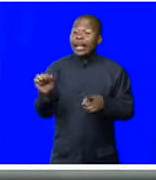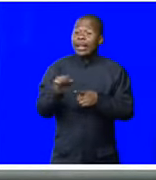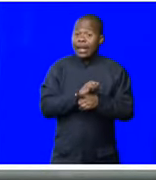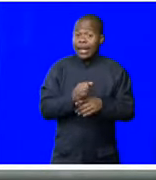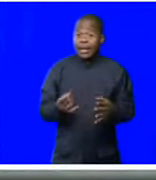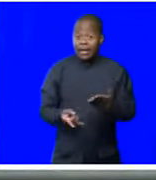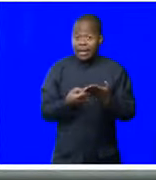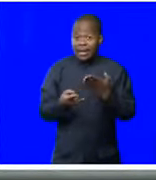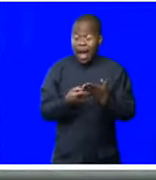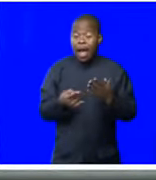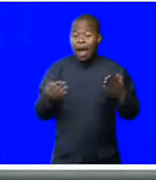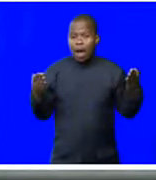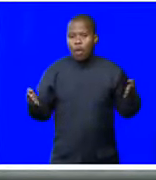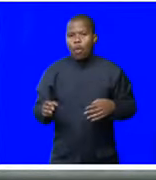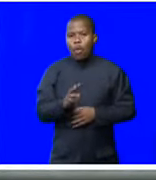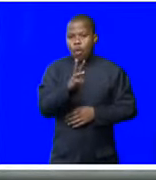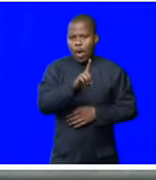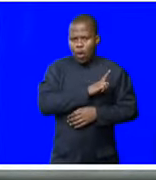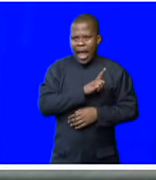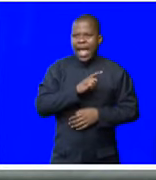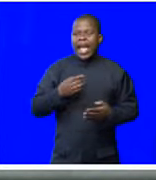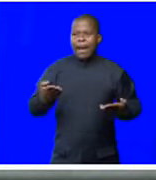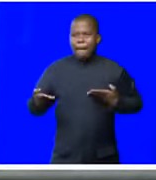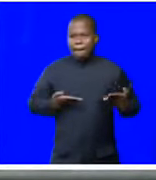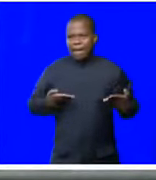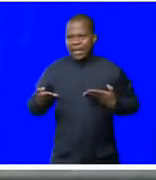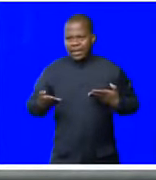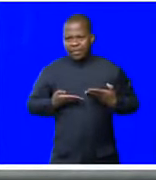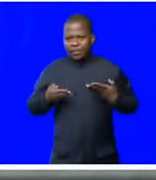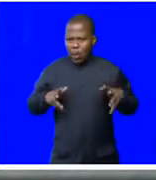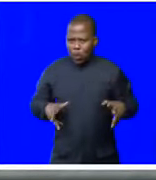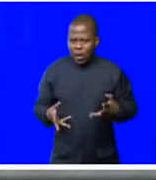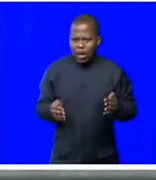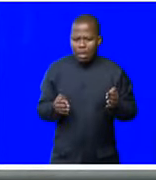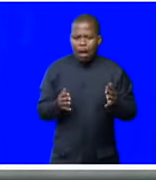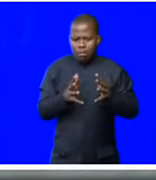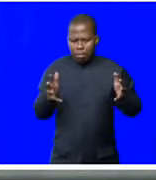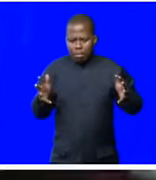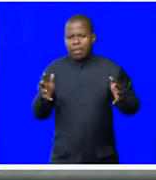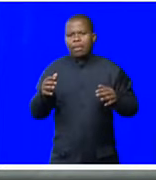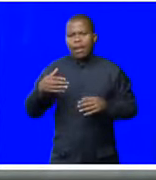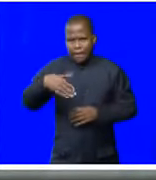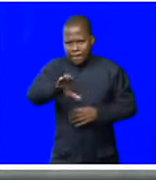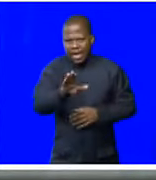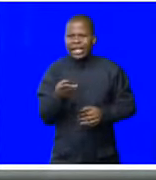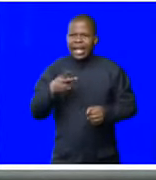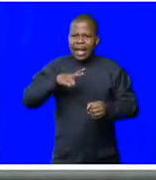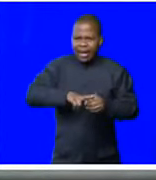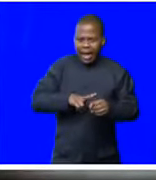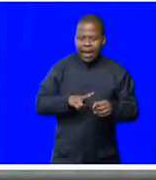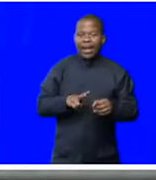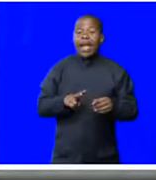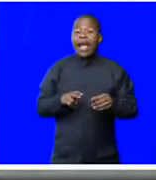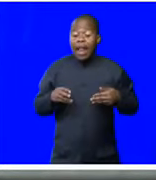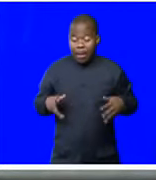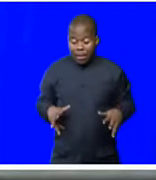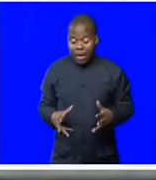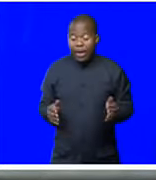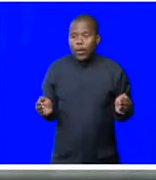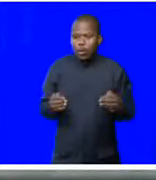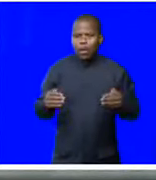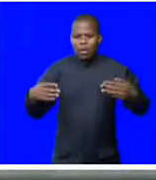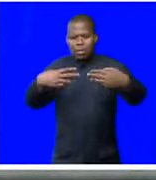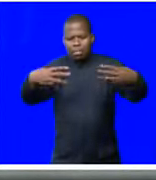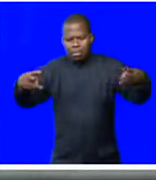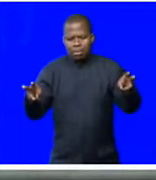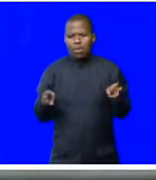ngoba ngiyafisa lokuthi ngiyikhulise ibe inkulu ngikhone kulima imfolo enkulu ngikhone nokuthi ngibiyele lapho ngilima ekhona ngoba esinye isikhathi